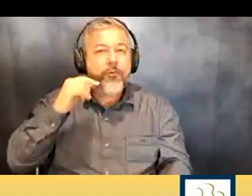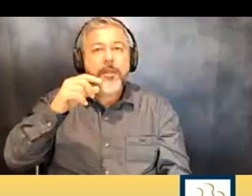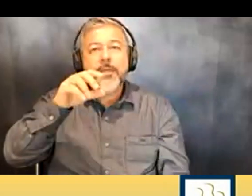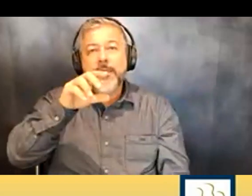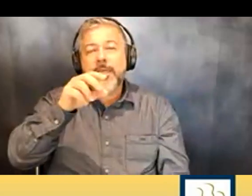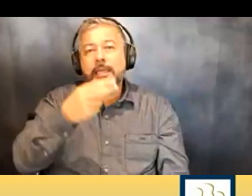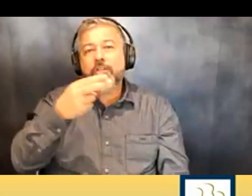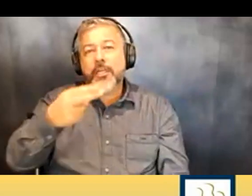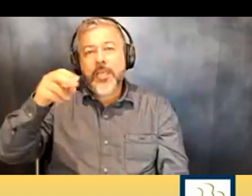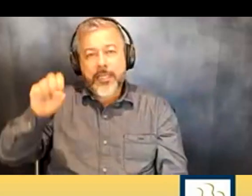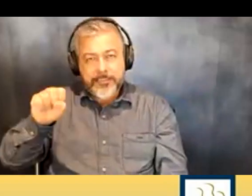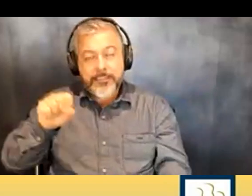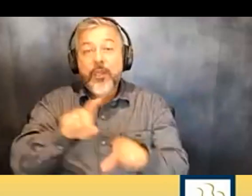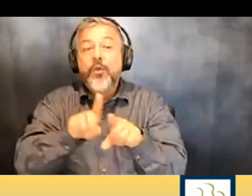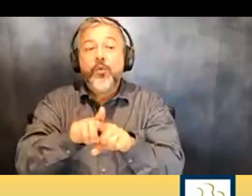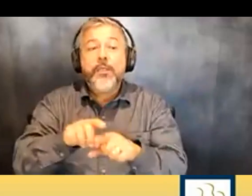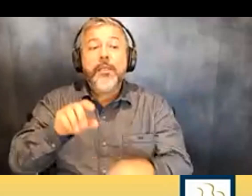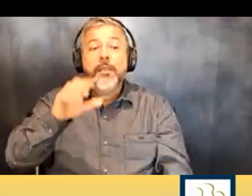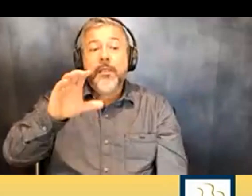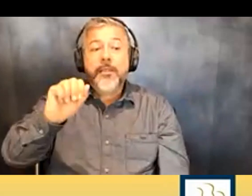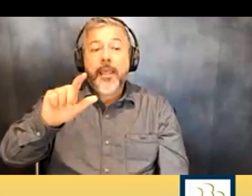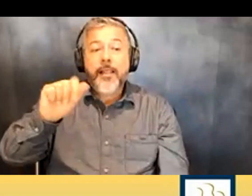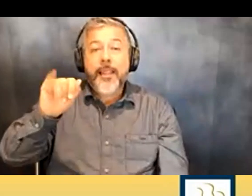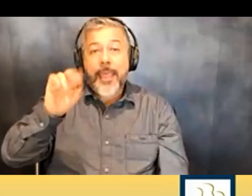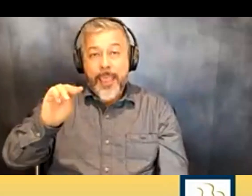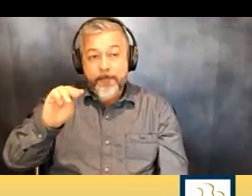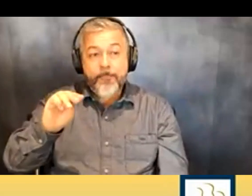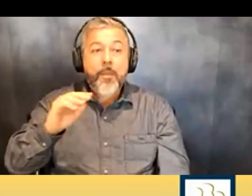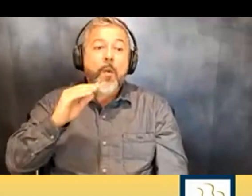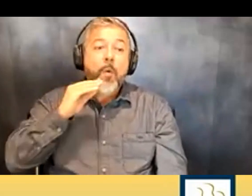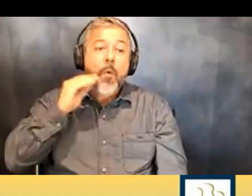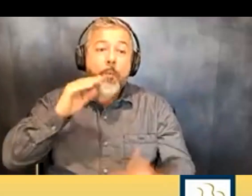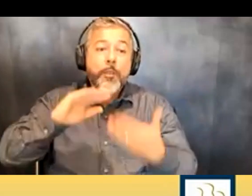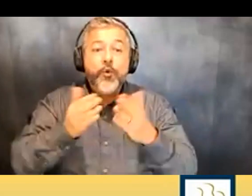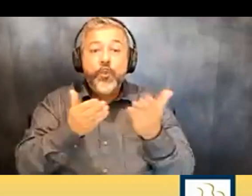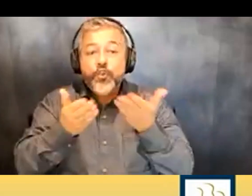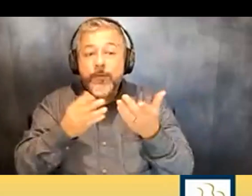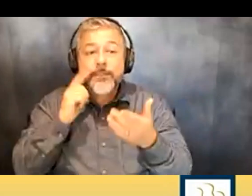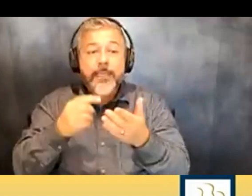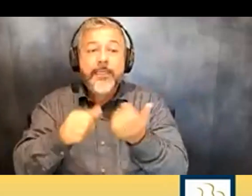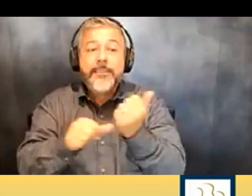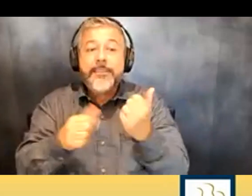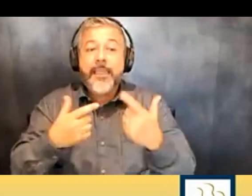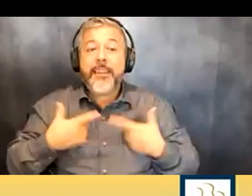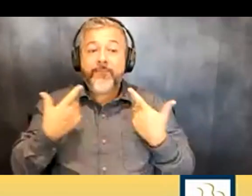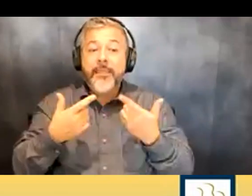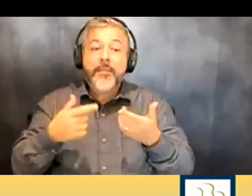including CalAIM, the home and community-based services like the assisted living waiver expansion